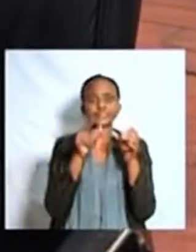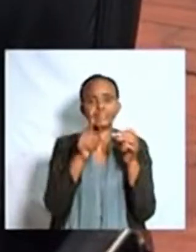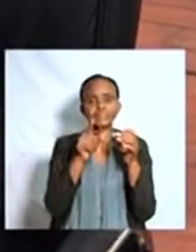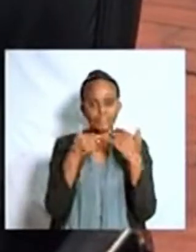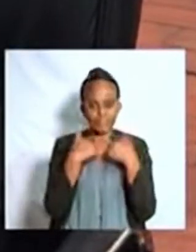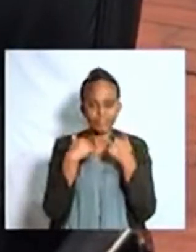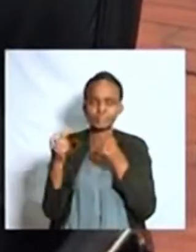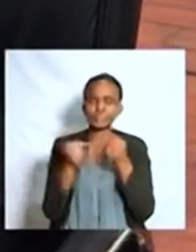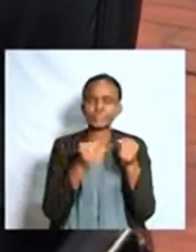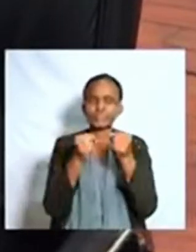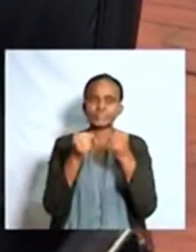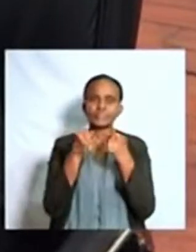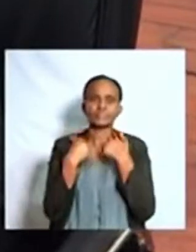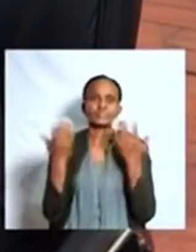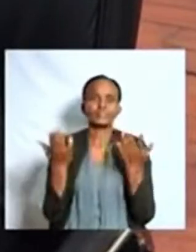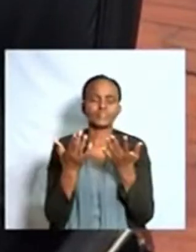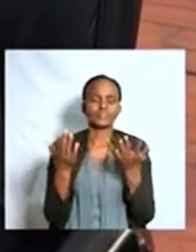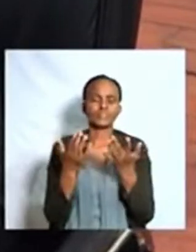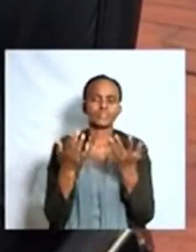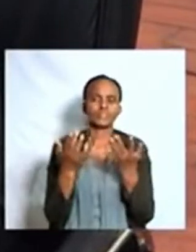no system.